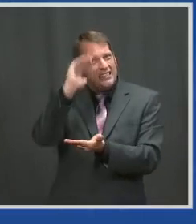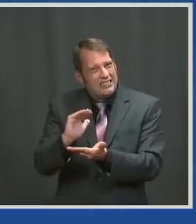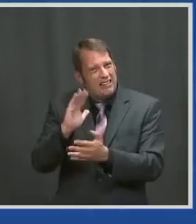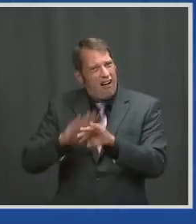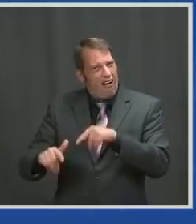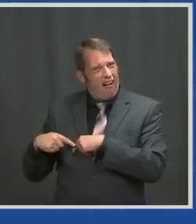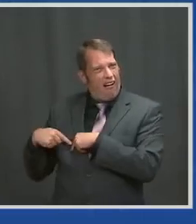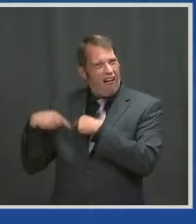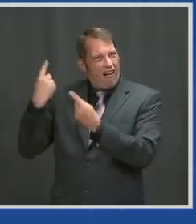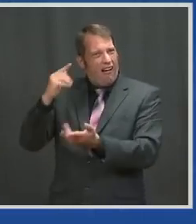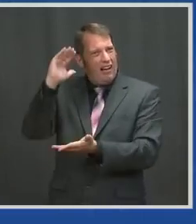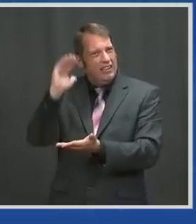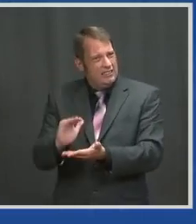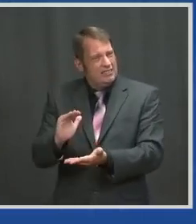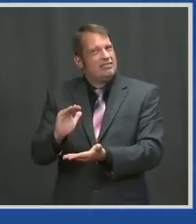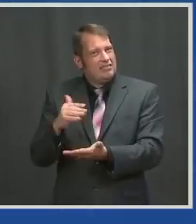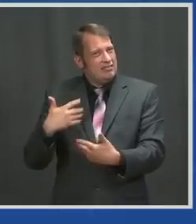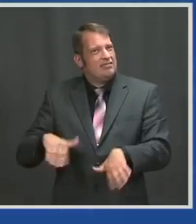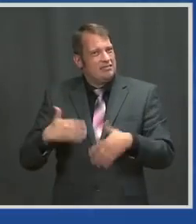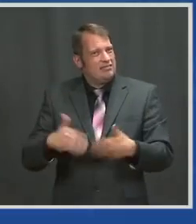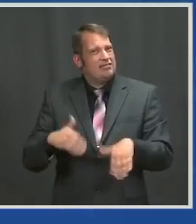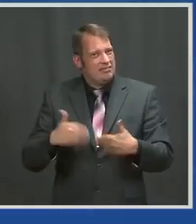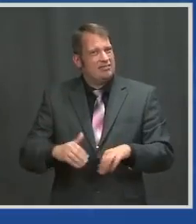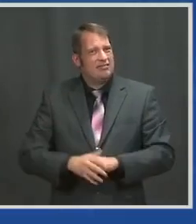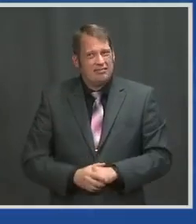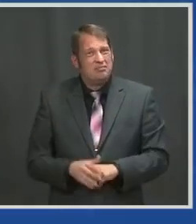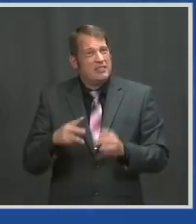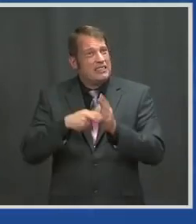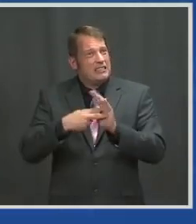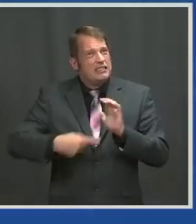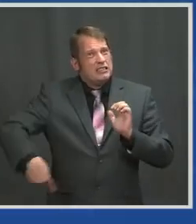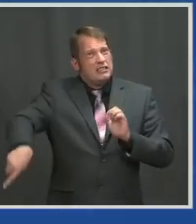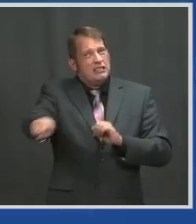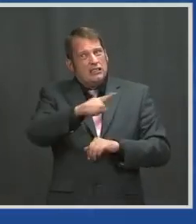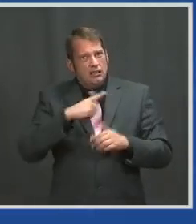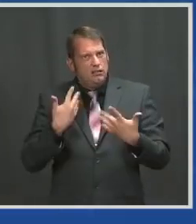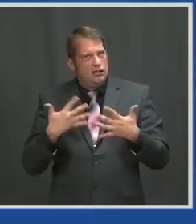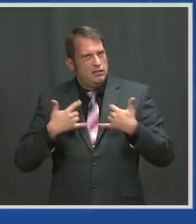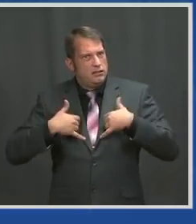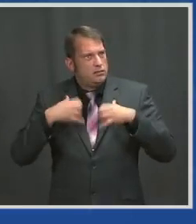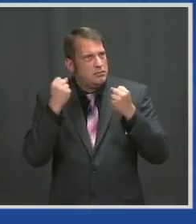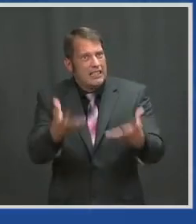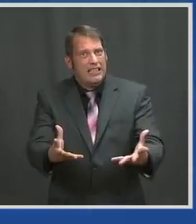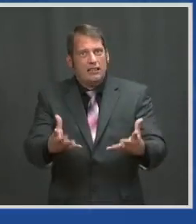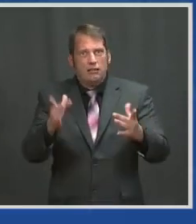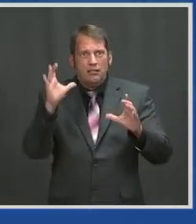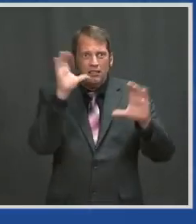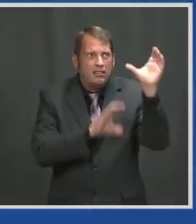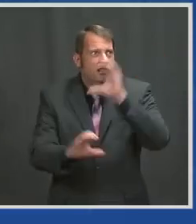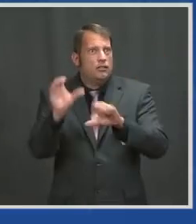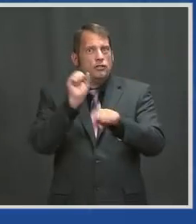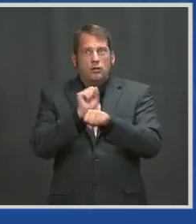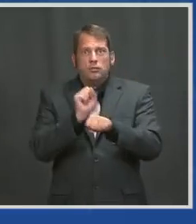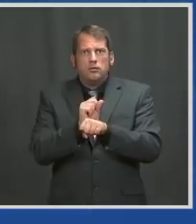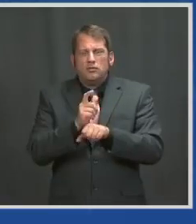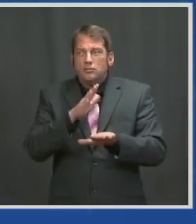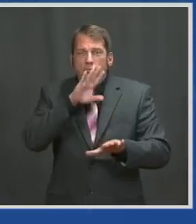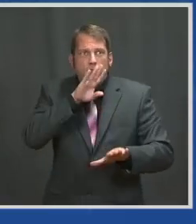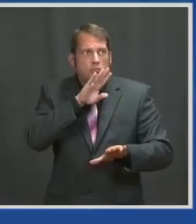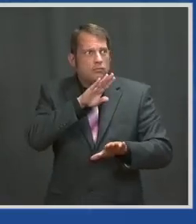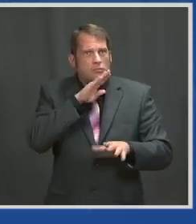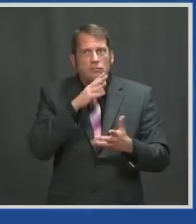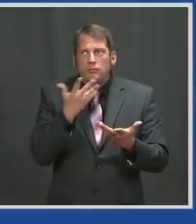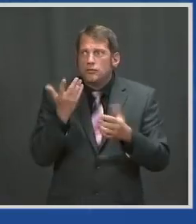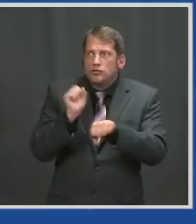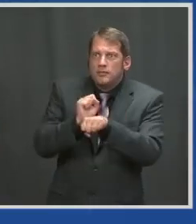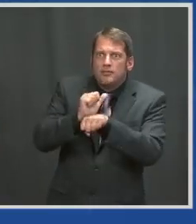workers are looking for jobs, and many can't find them. While jobs are coming